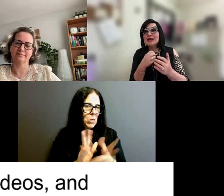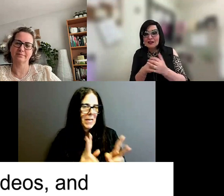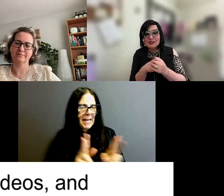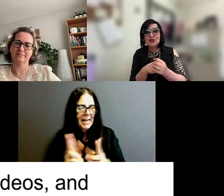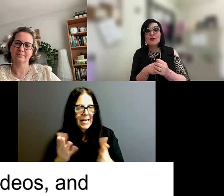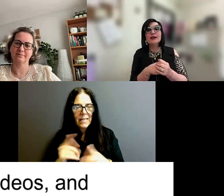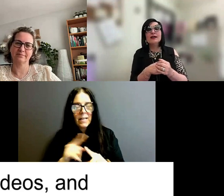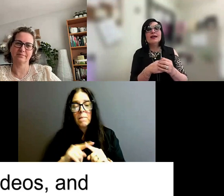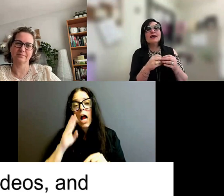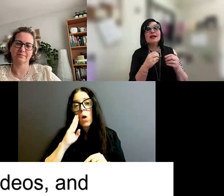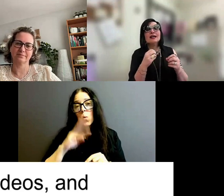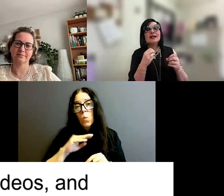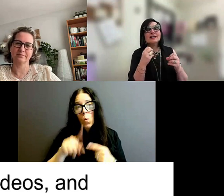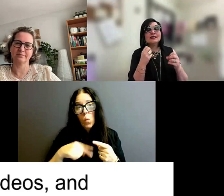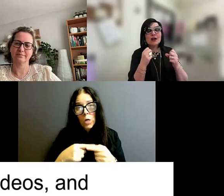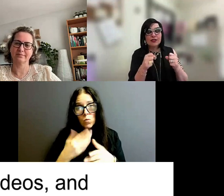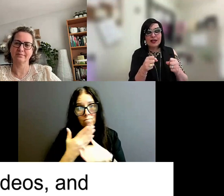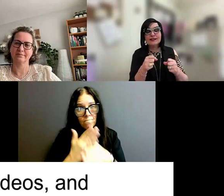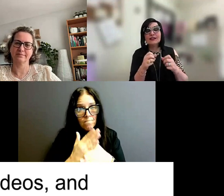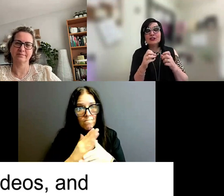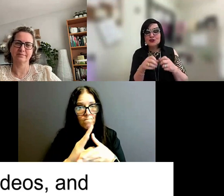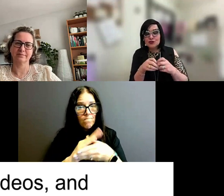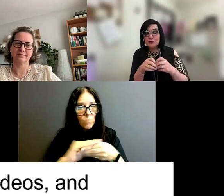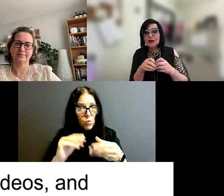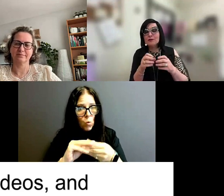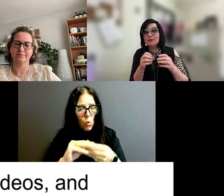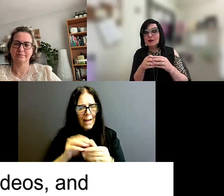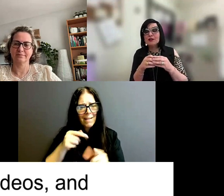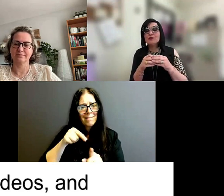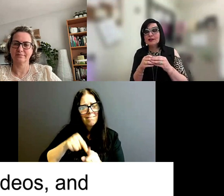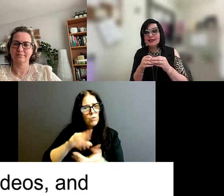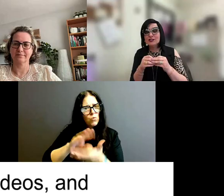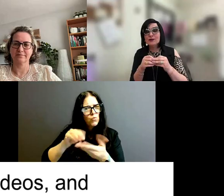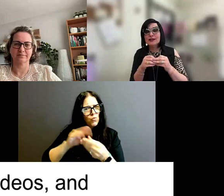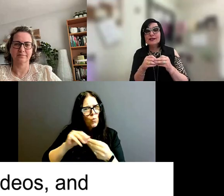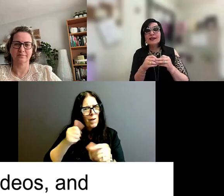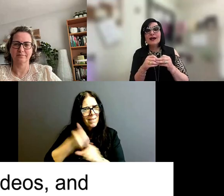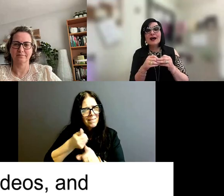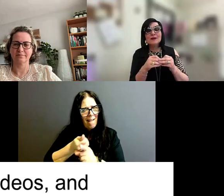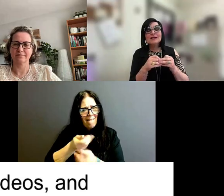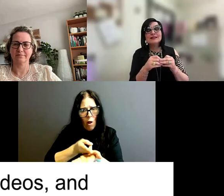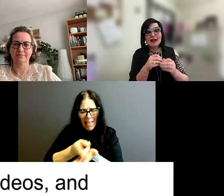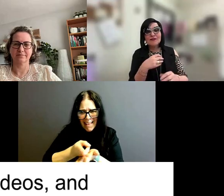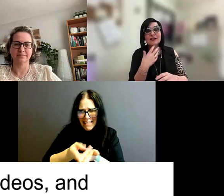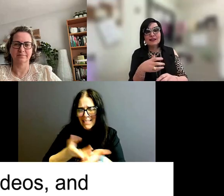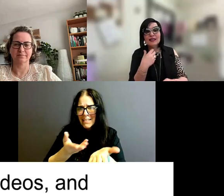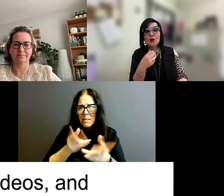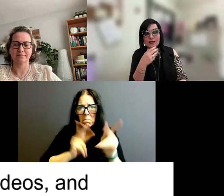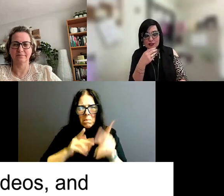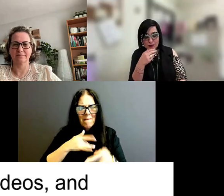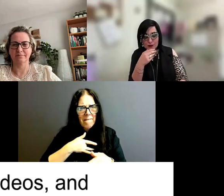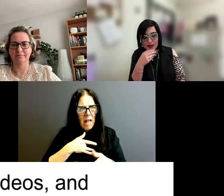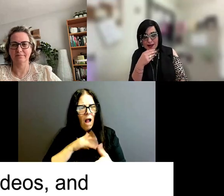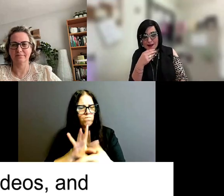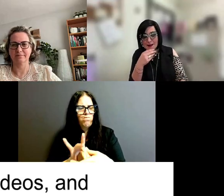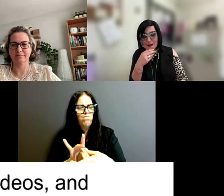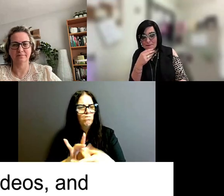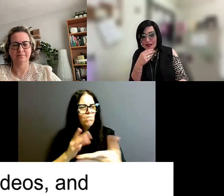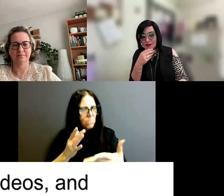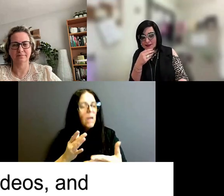when you tell a story and it's authentic and true and people can relate to it, it's definitely